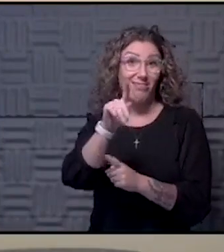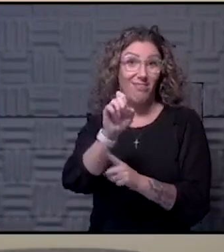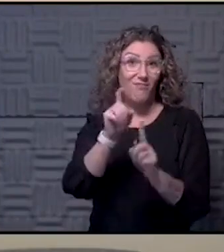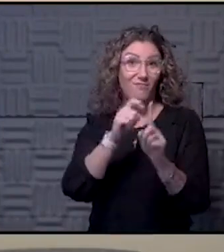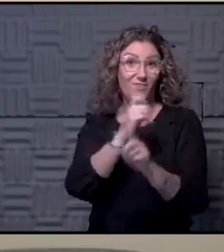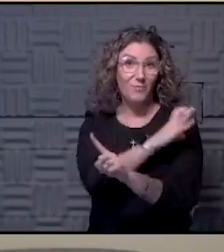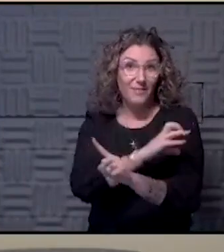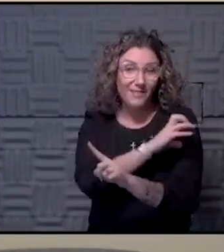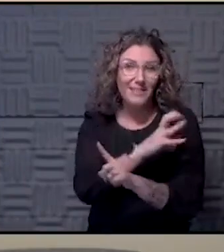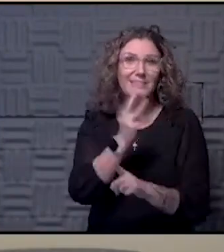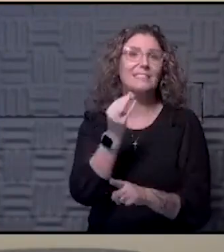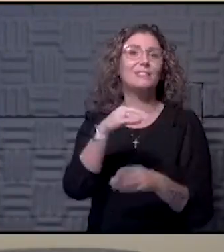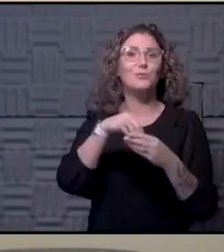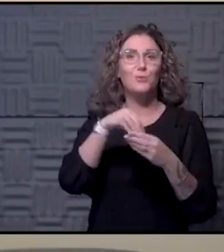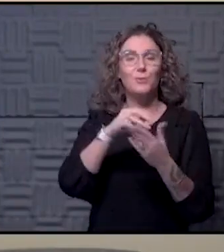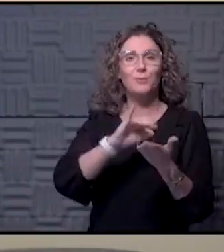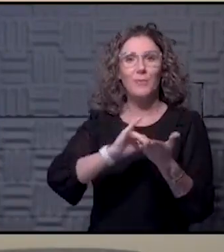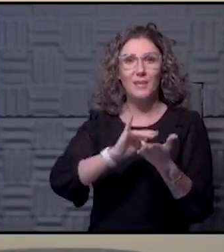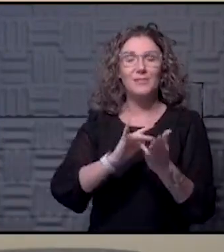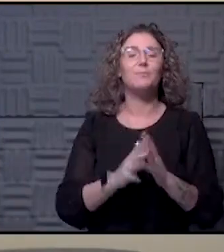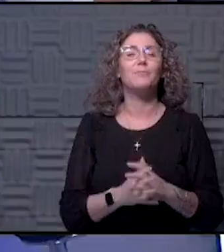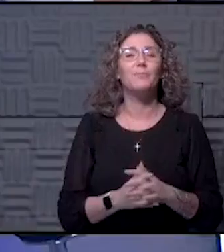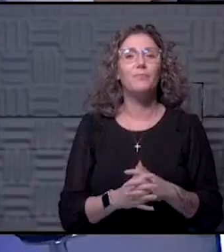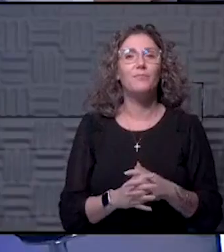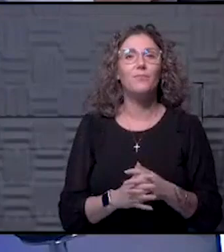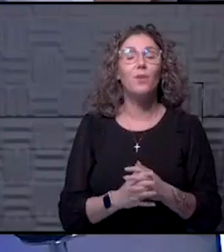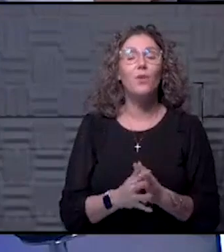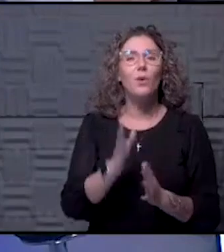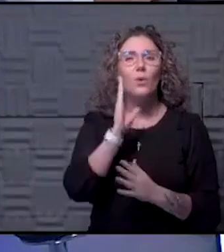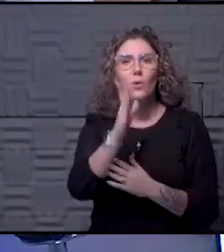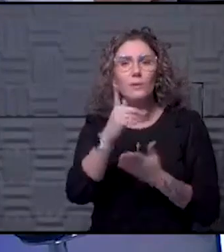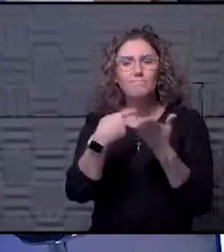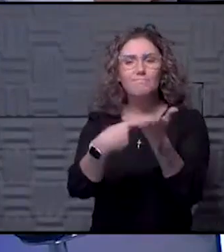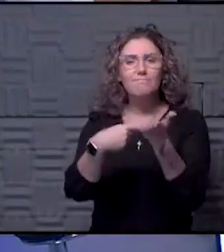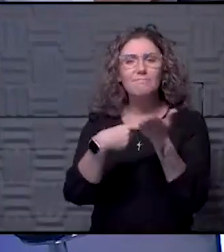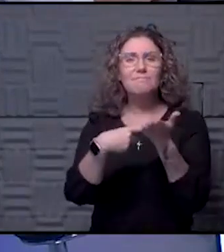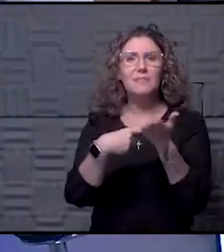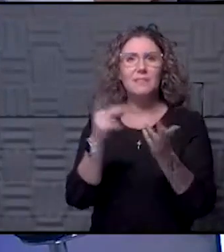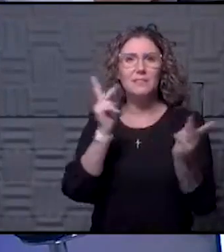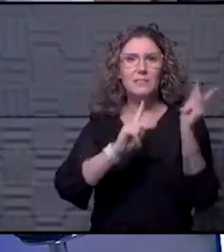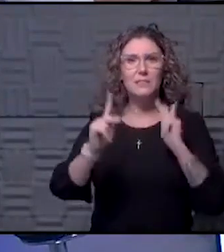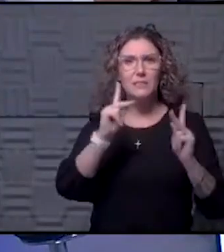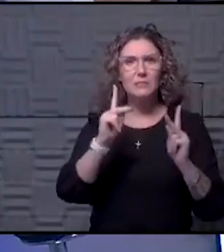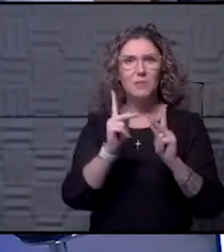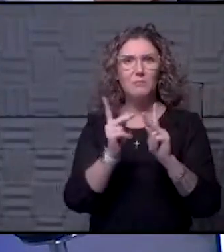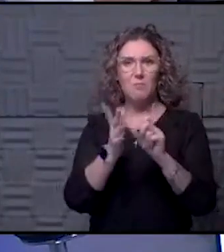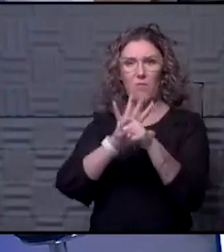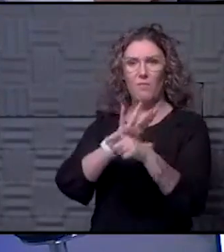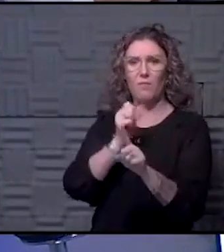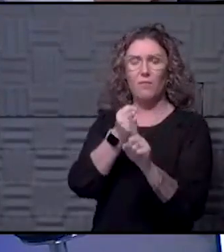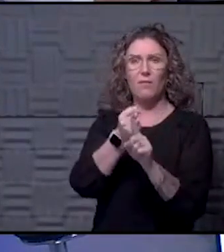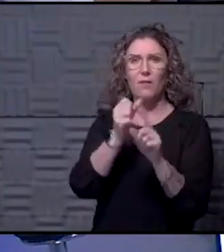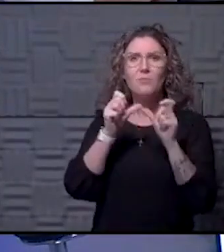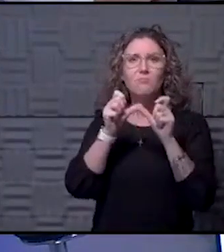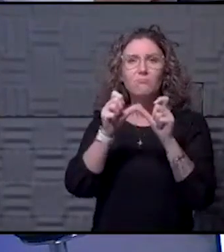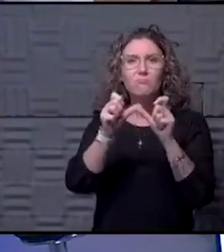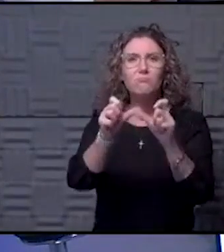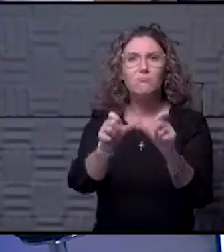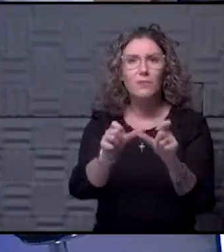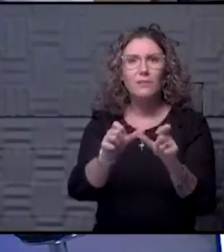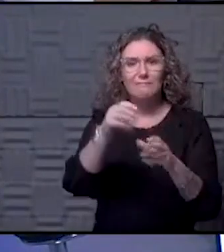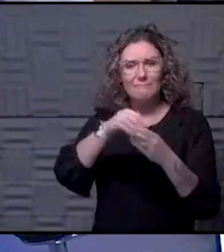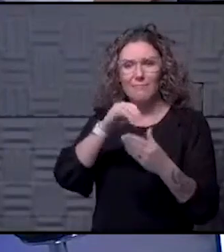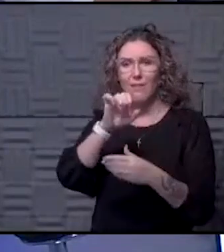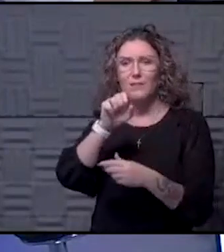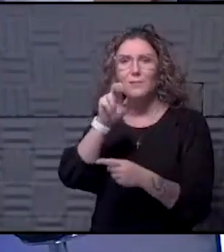medicine offices today. We'll talk a little bit about long haulers, life in the ICU, and probably touch on